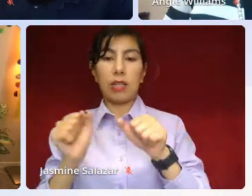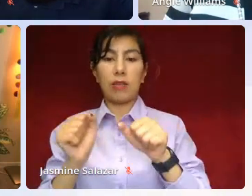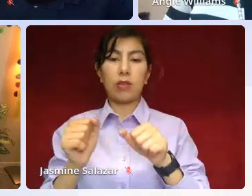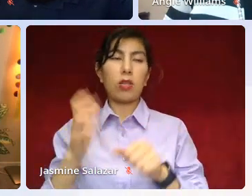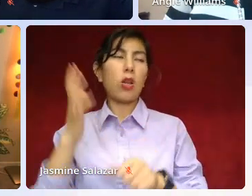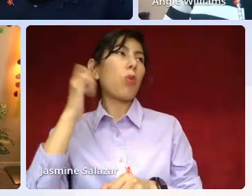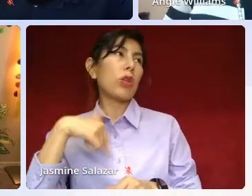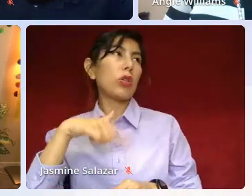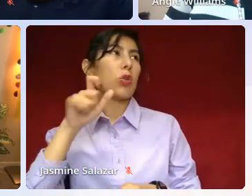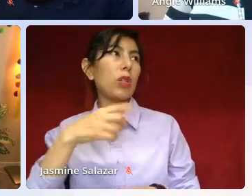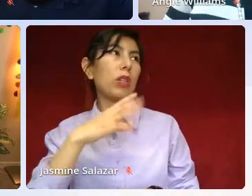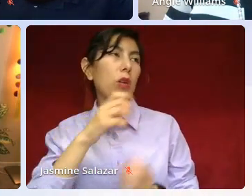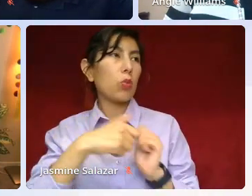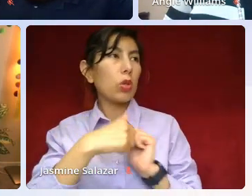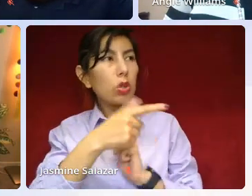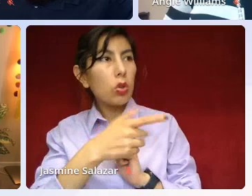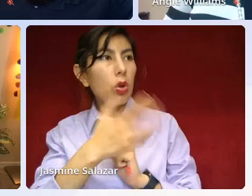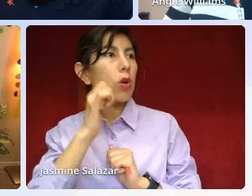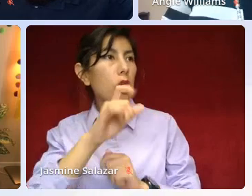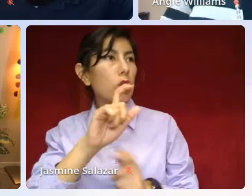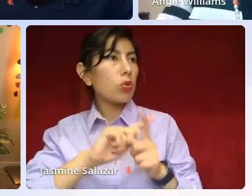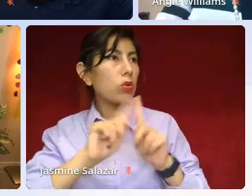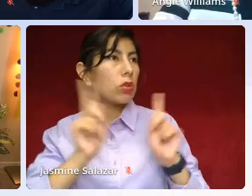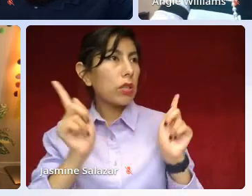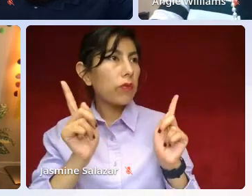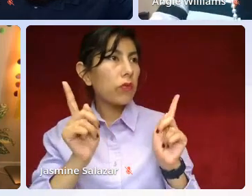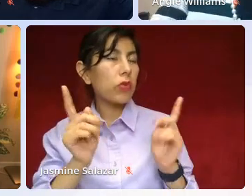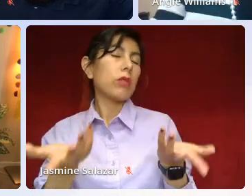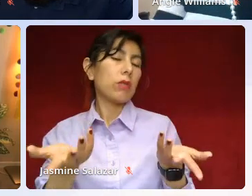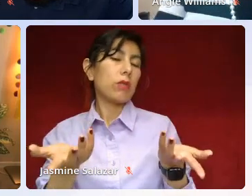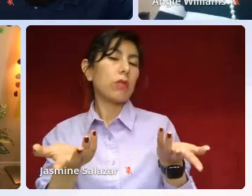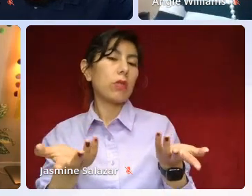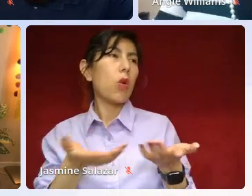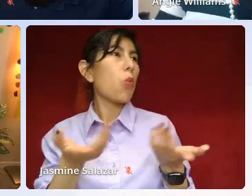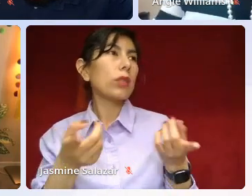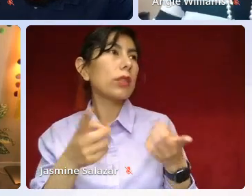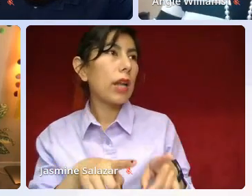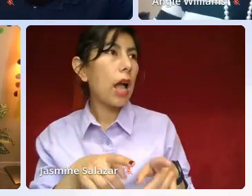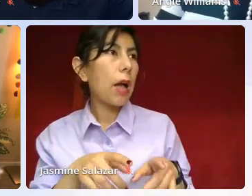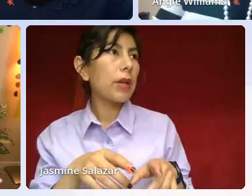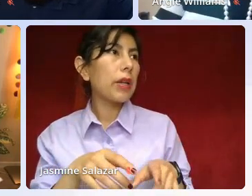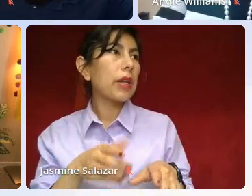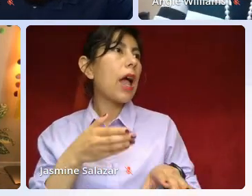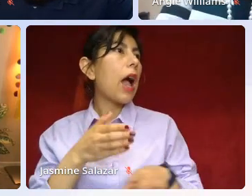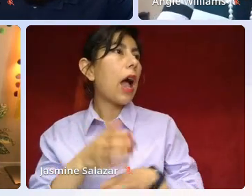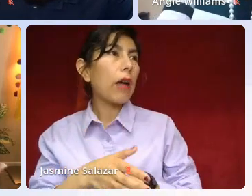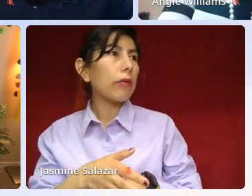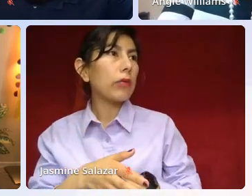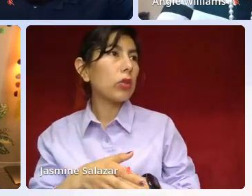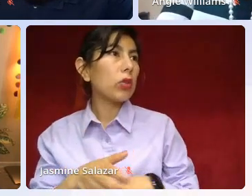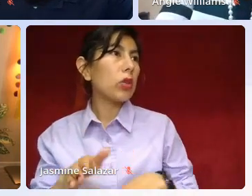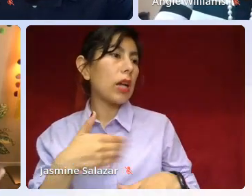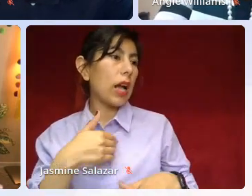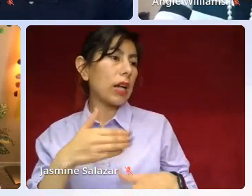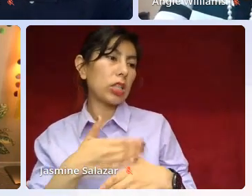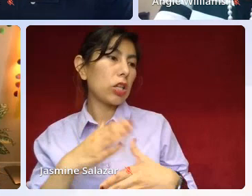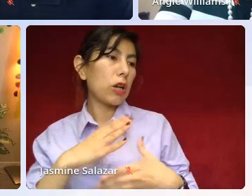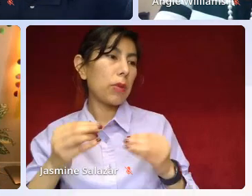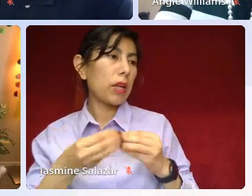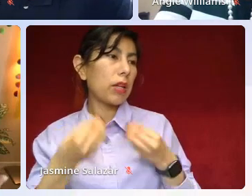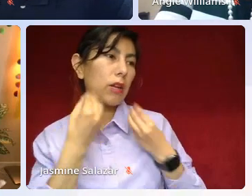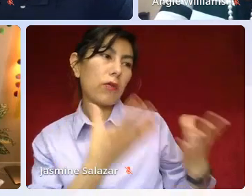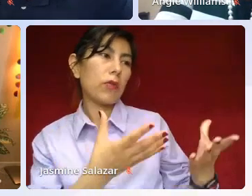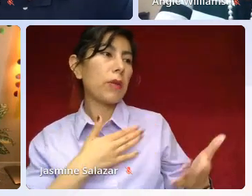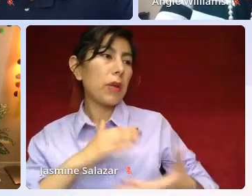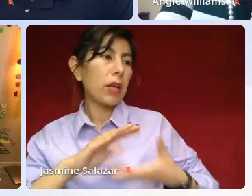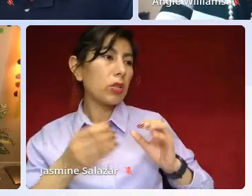we talk to you? Why are you different? What's gonna happen after I, share my information, my